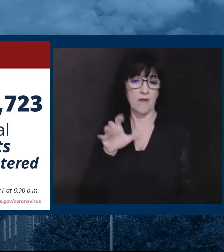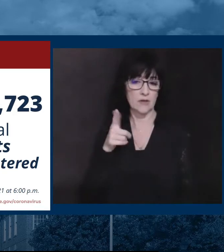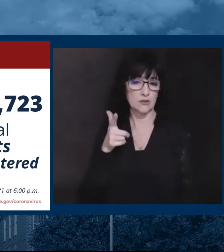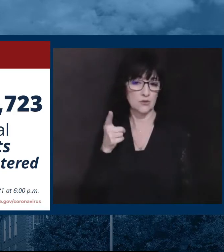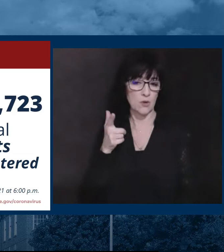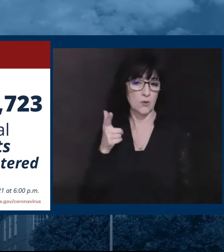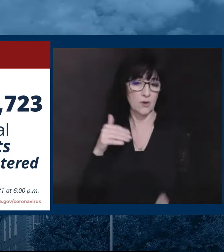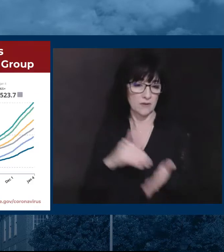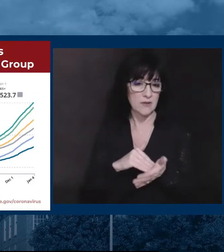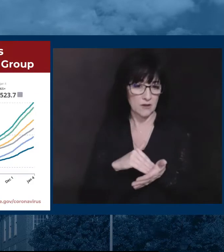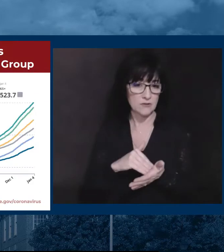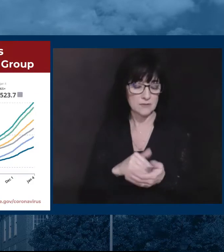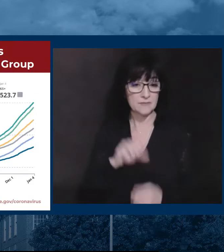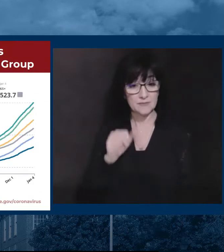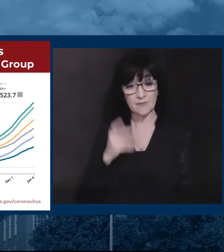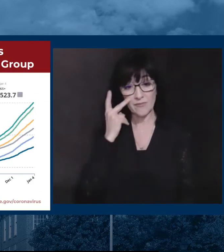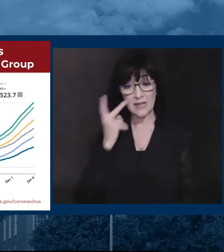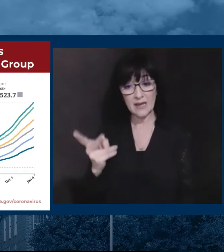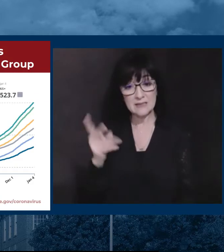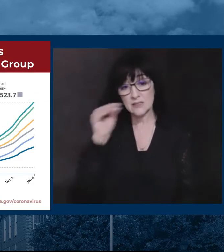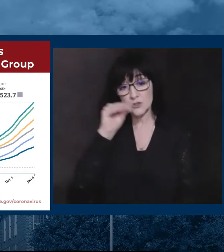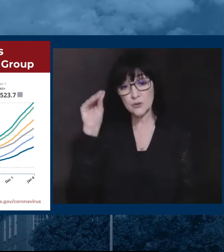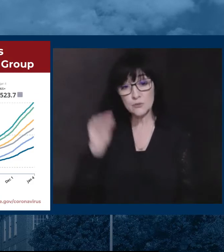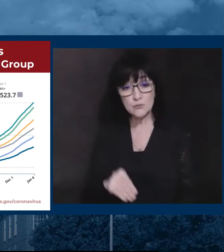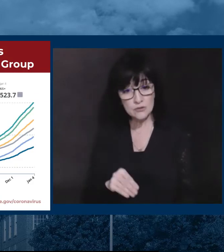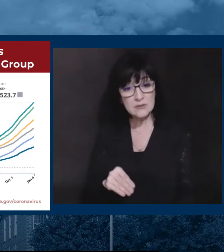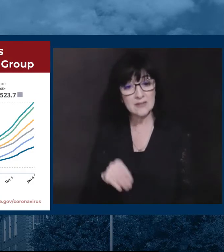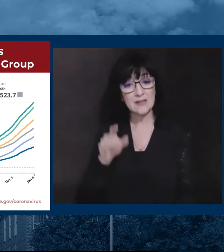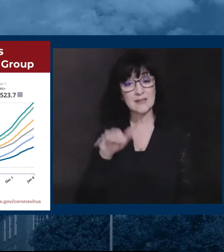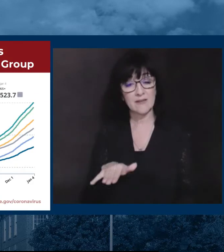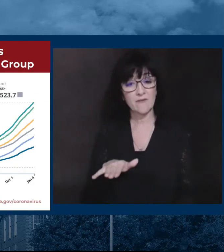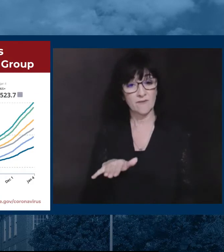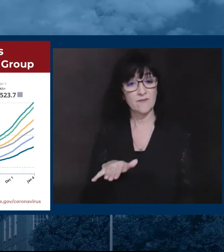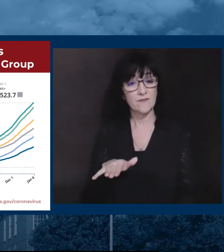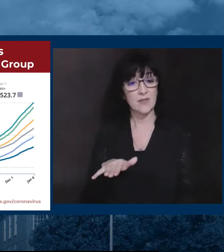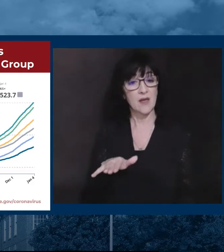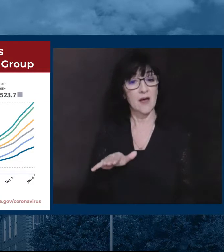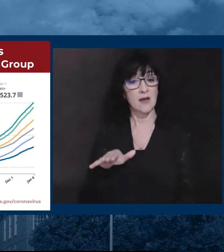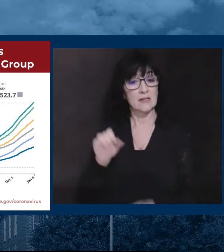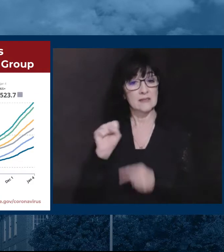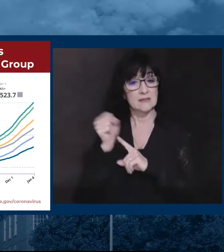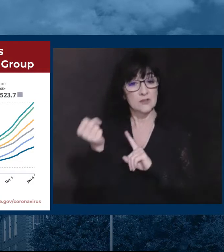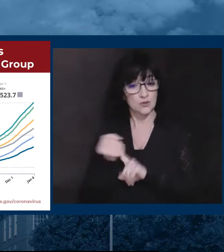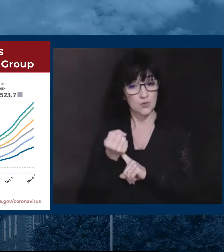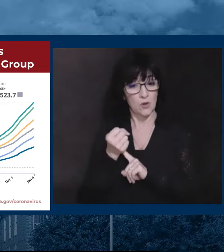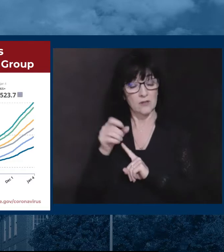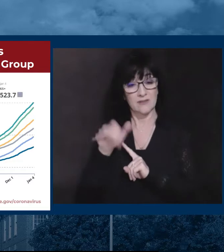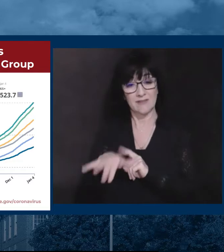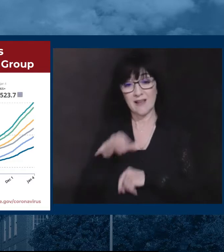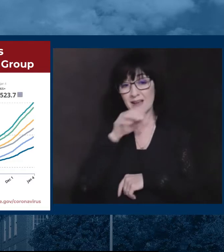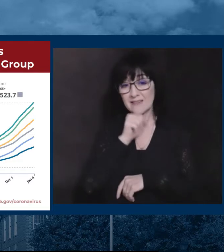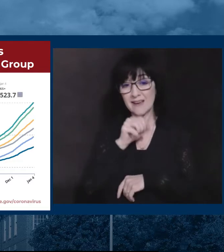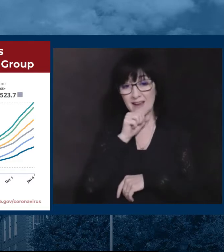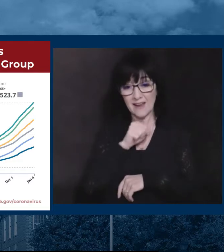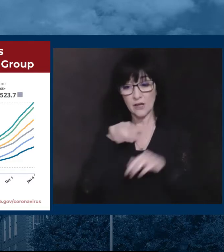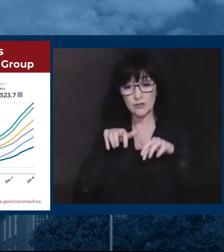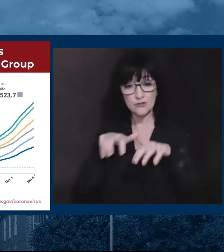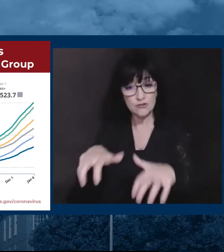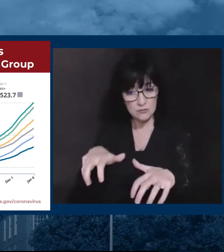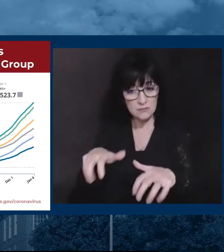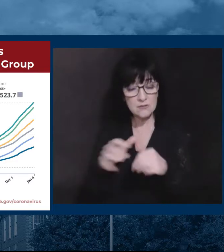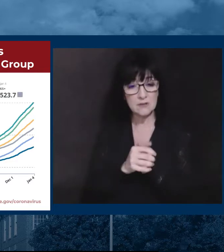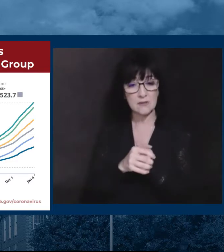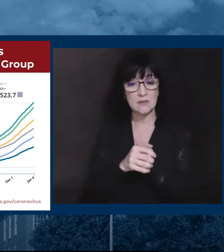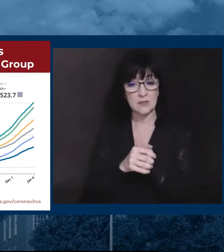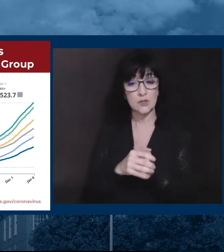the rate of positive cases by age group. Again, that the young adult two demographics leading